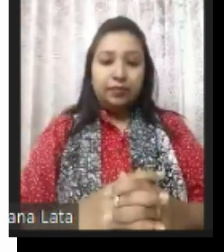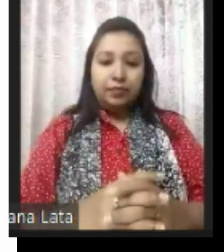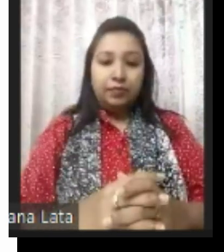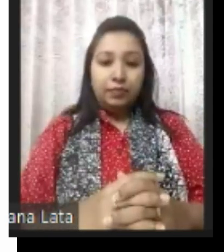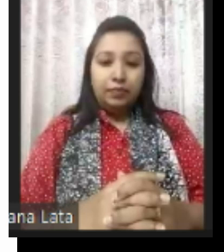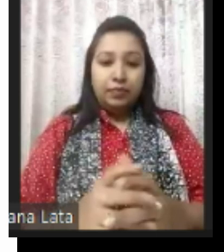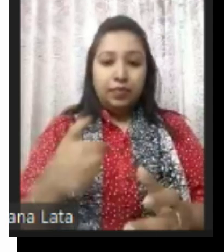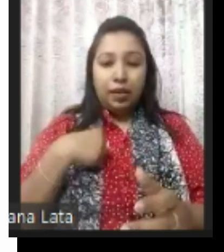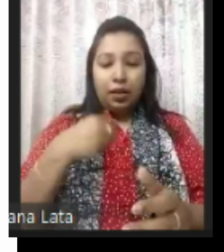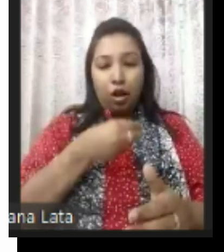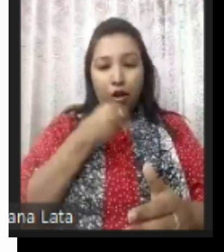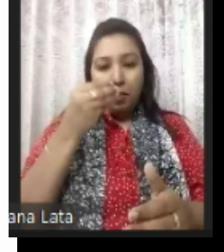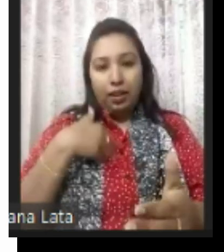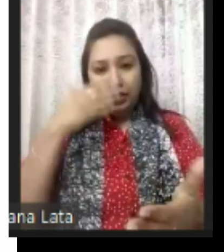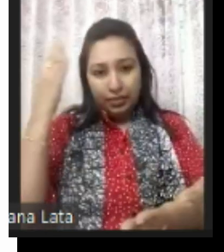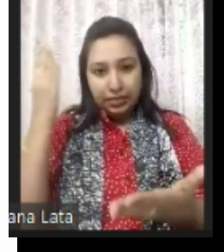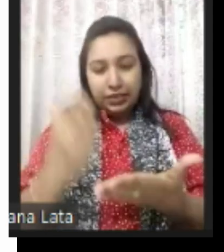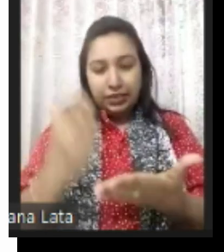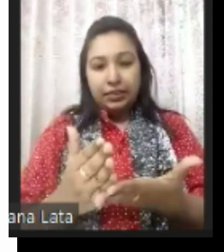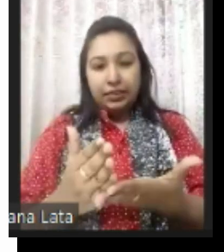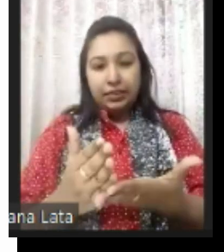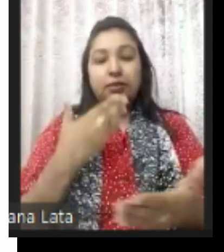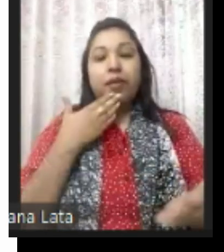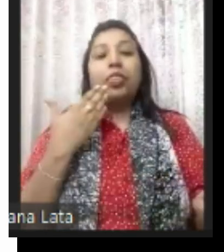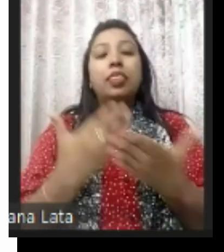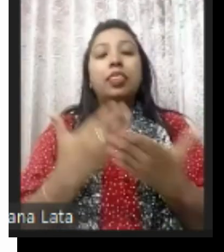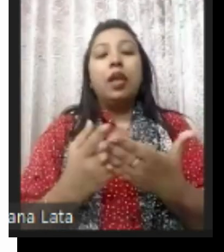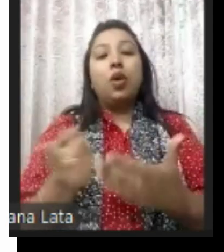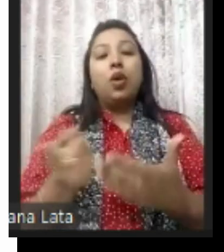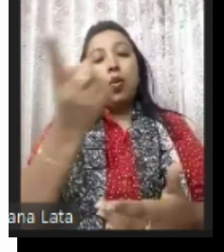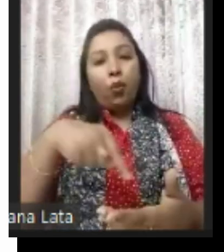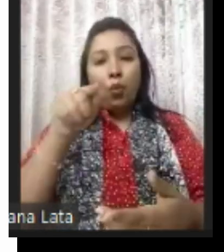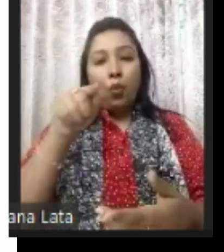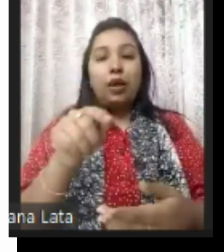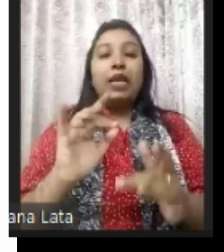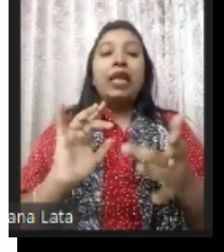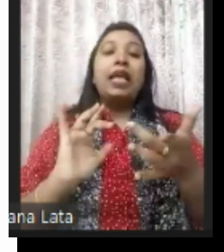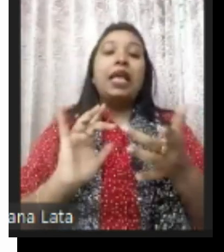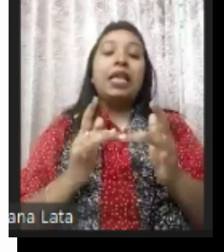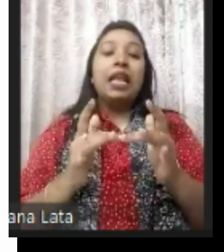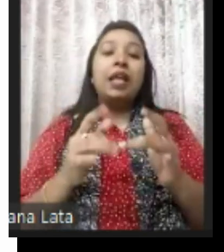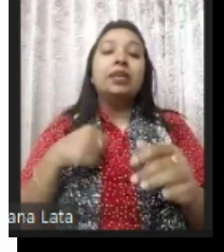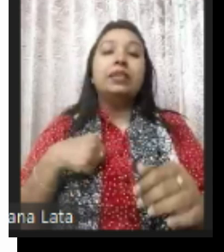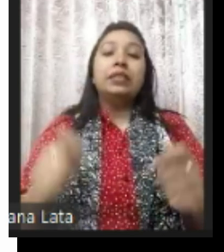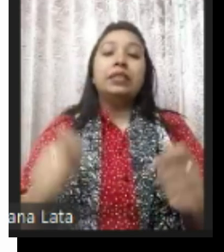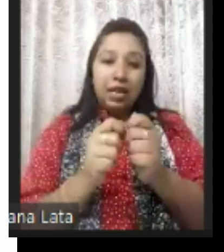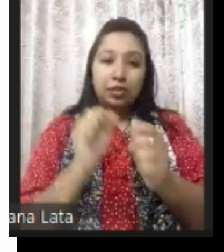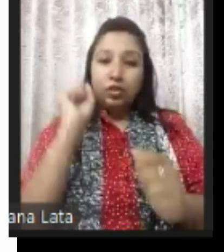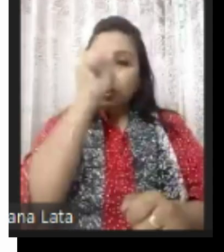conclude my speech by thanking Internet Society Accessibility Standing Group, Internet